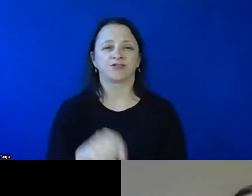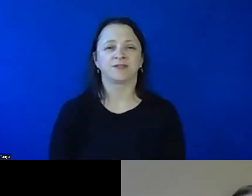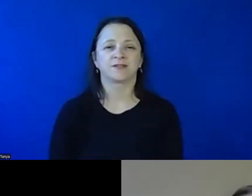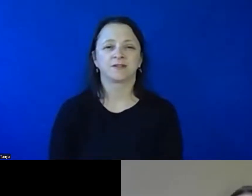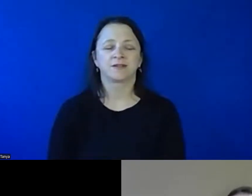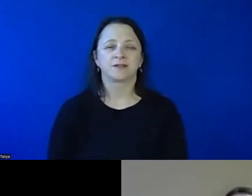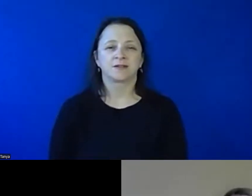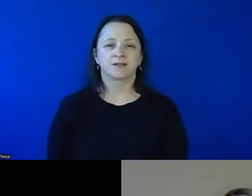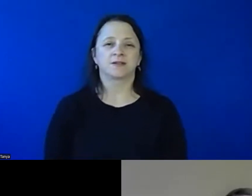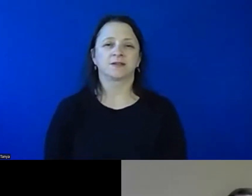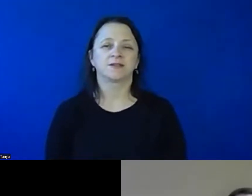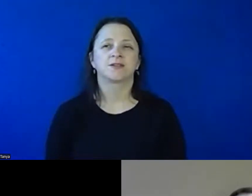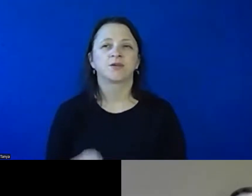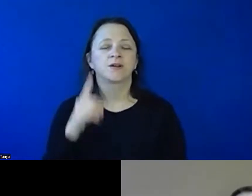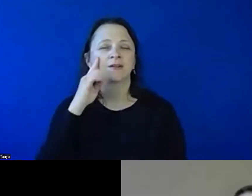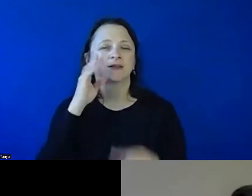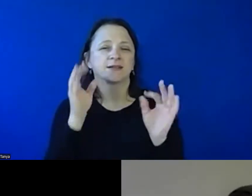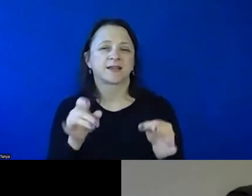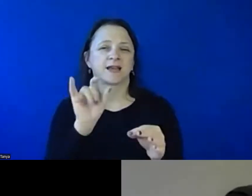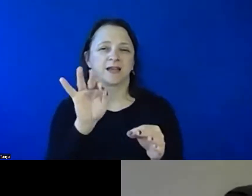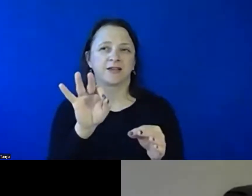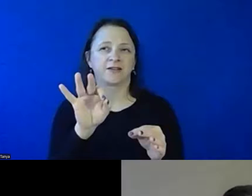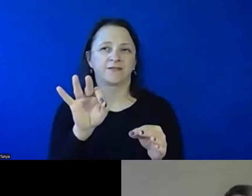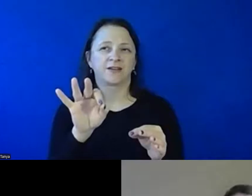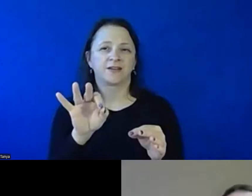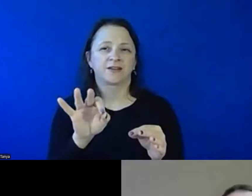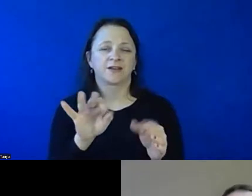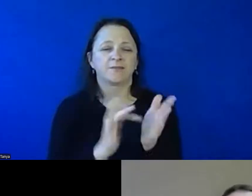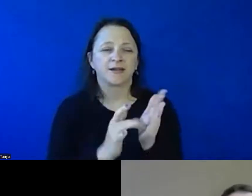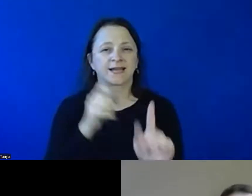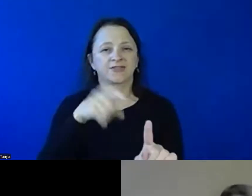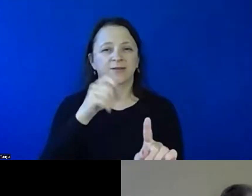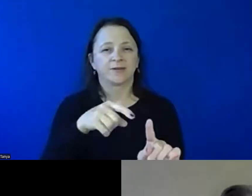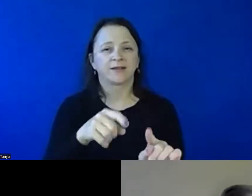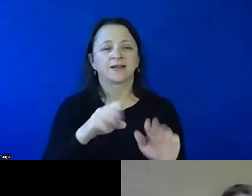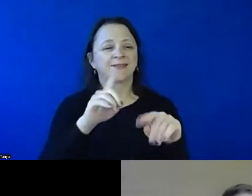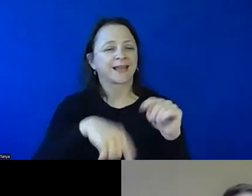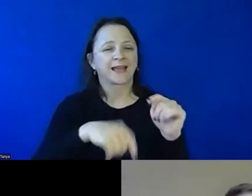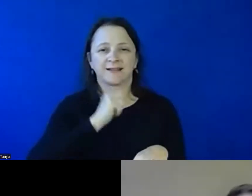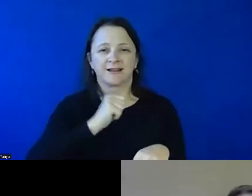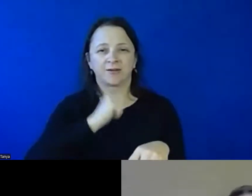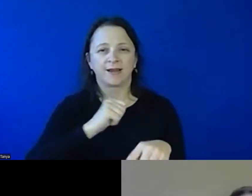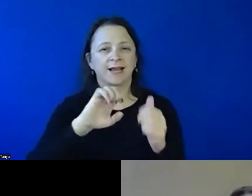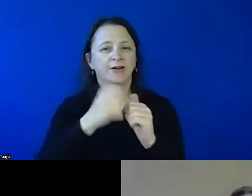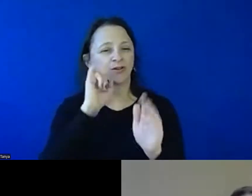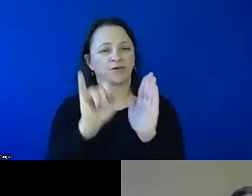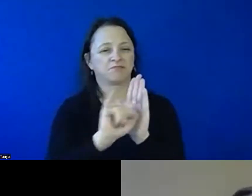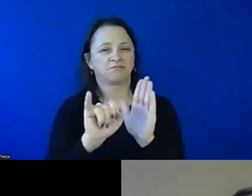is, what might you look for to decide if there is intolerance to a stimulant in a child? What might some of the things they would